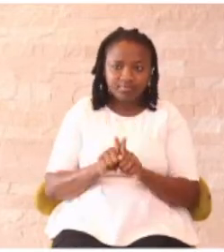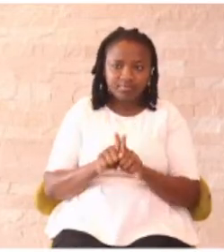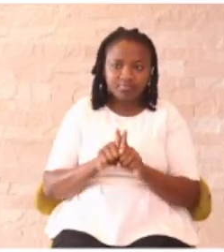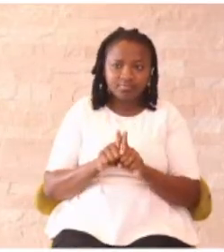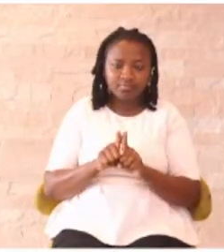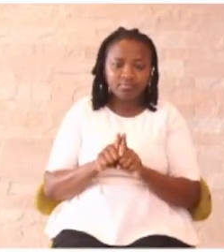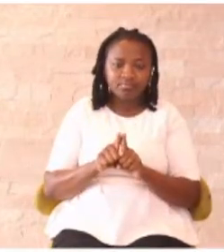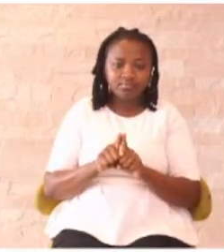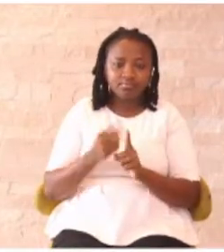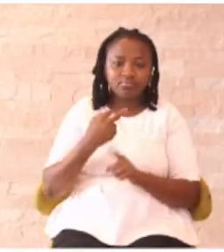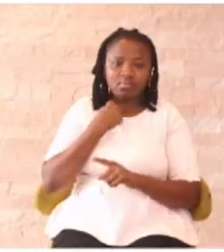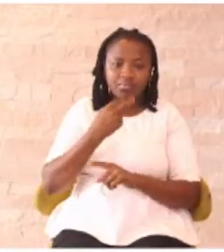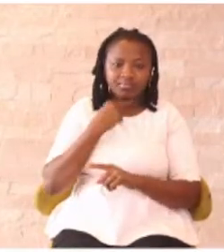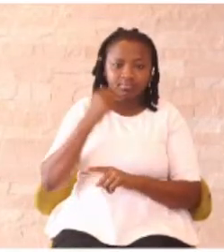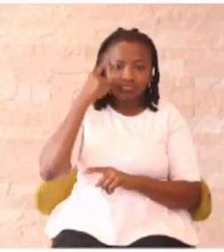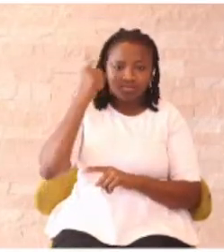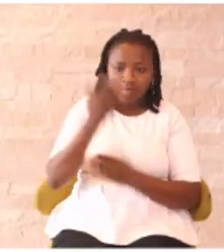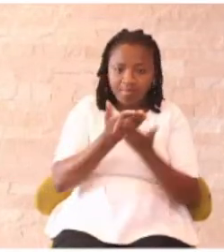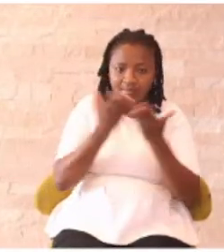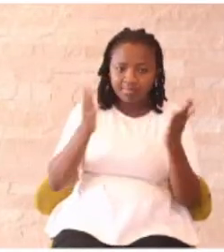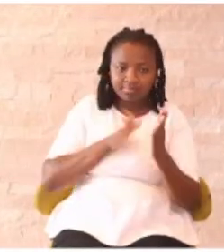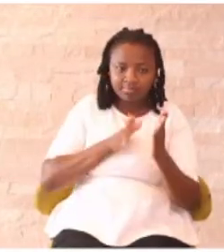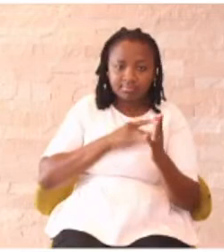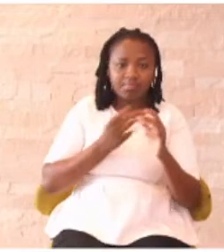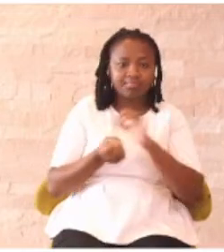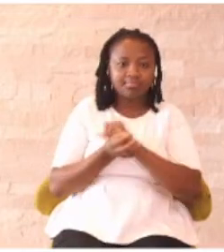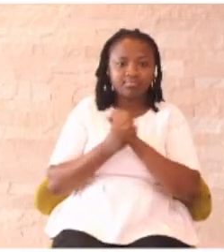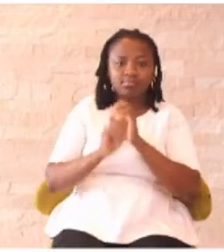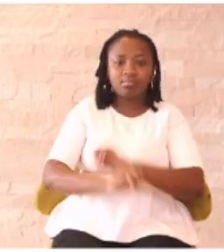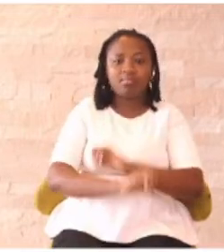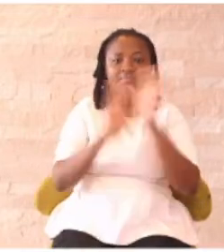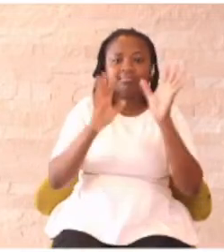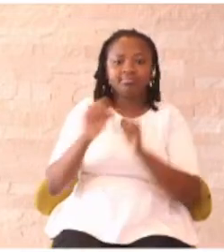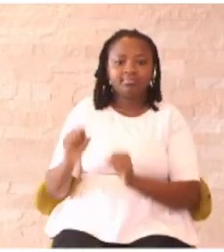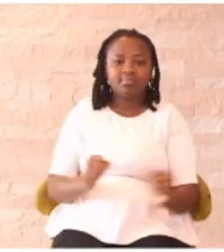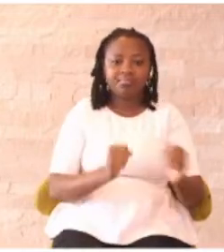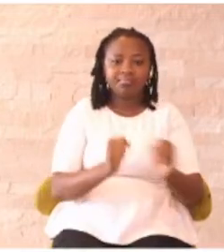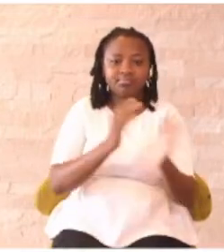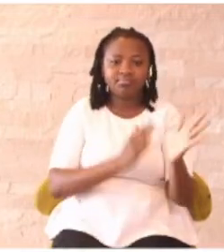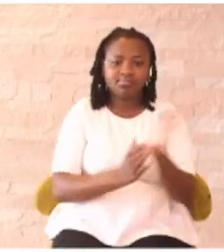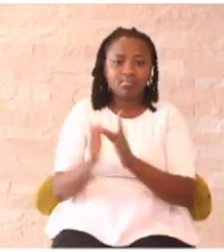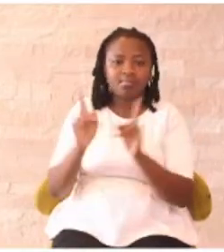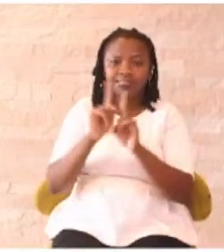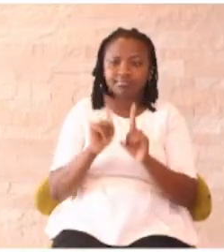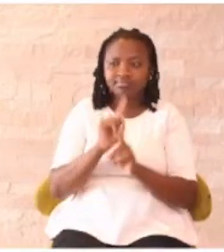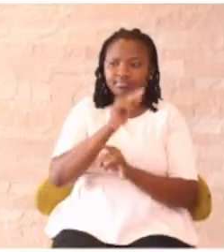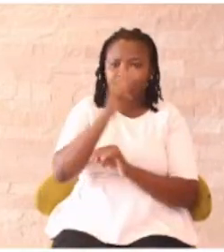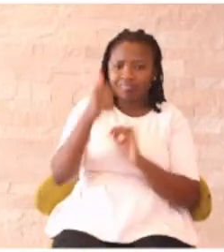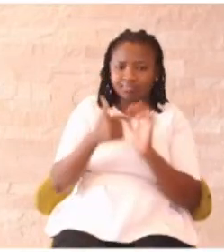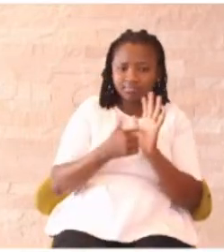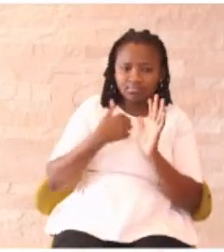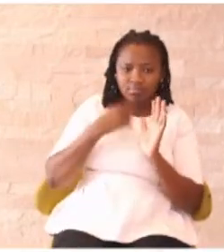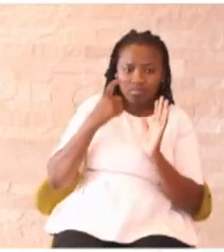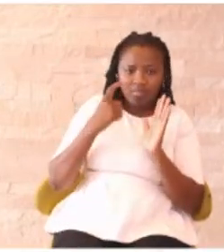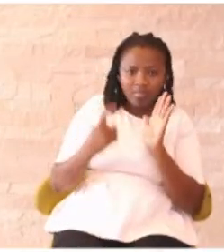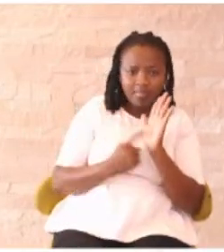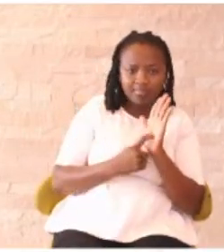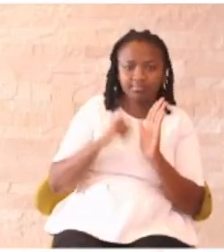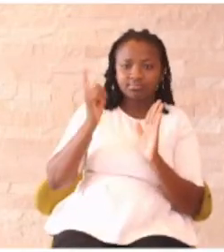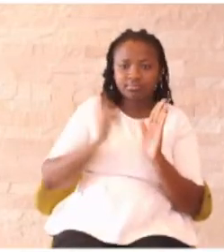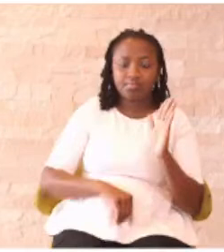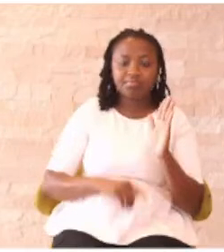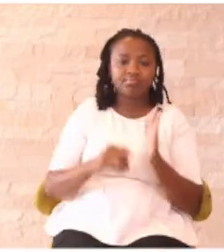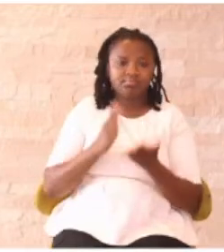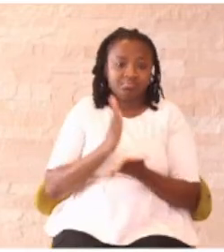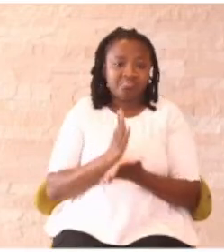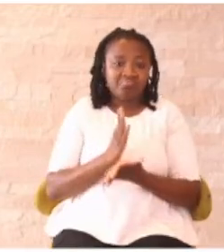voices of women coming out clearly in the strategic plan. Because something that we noted, because I was part of it, is that as much